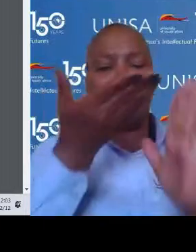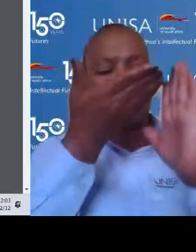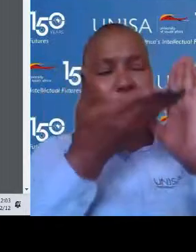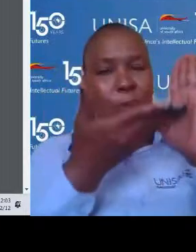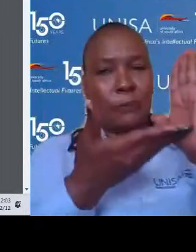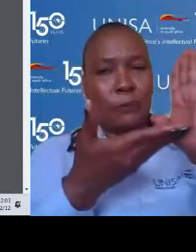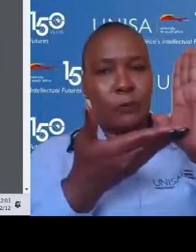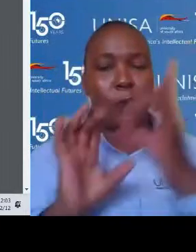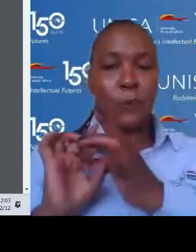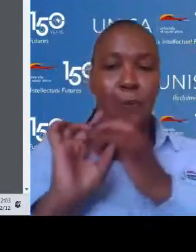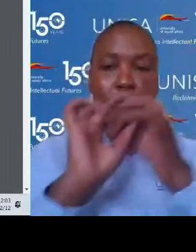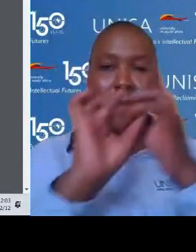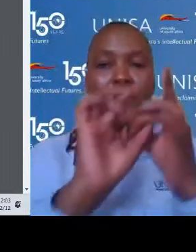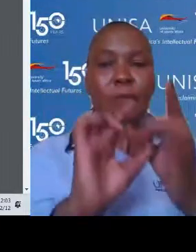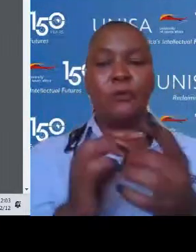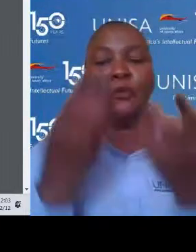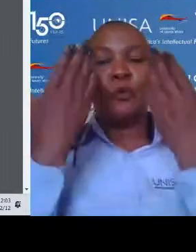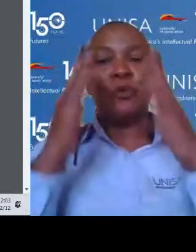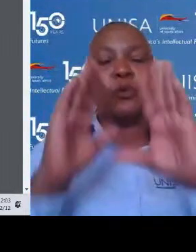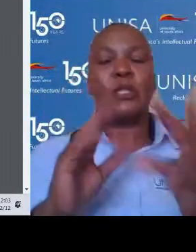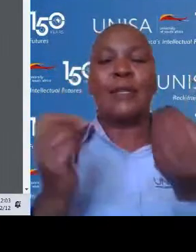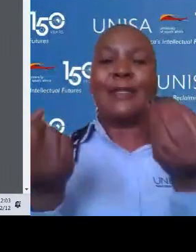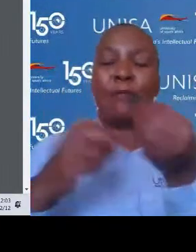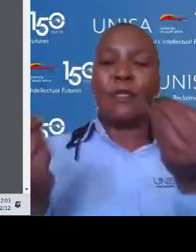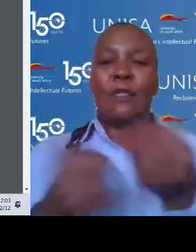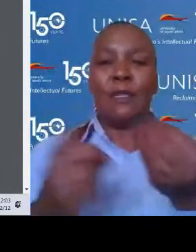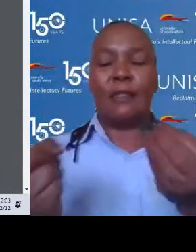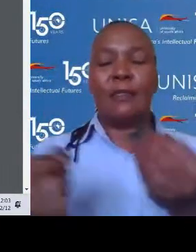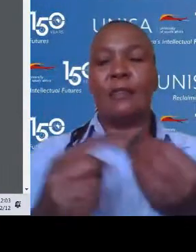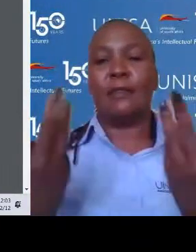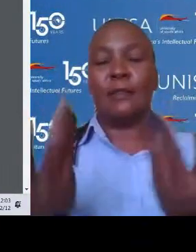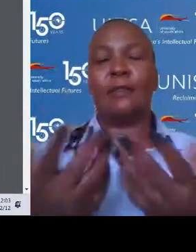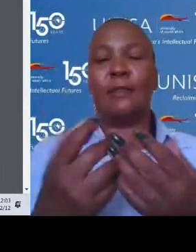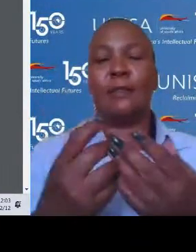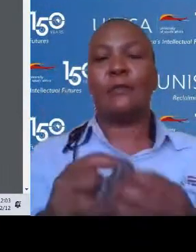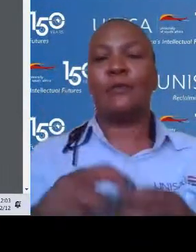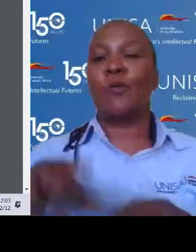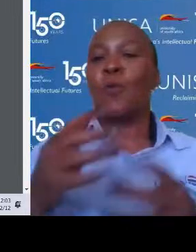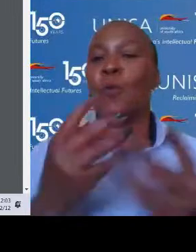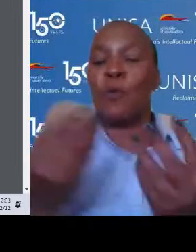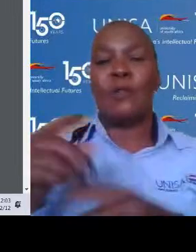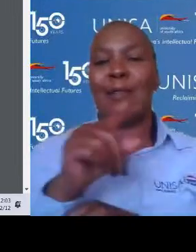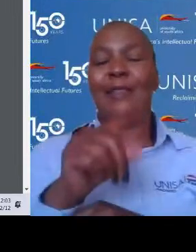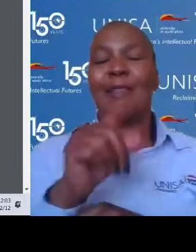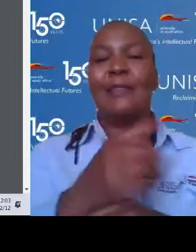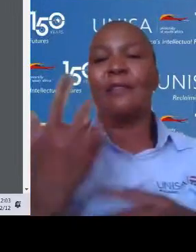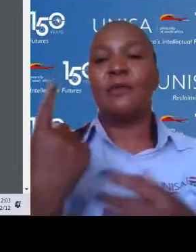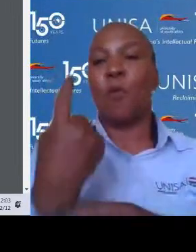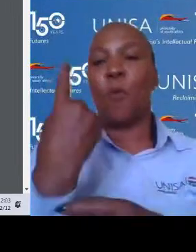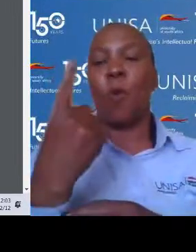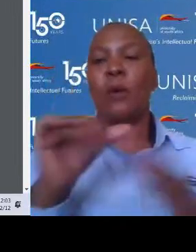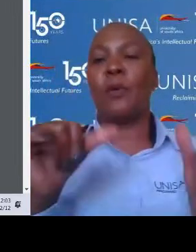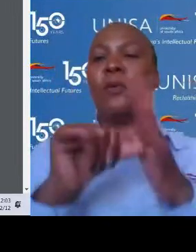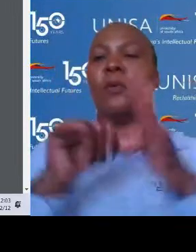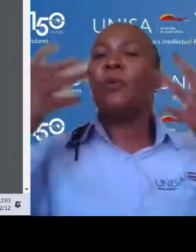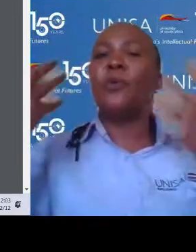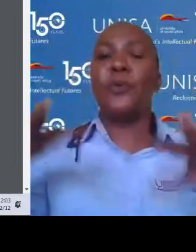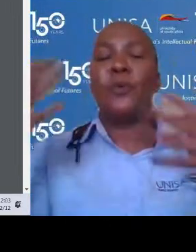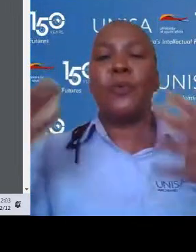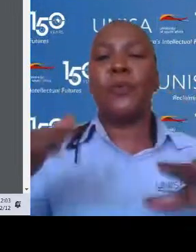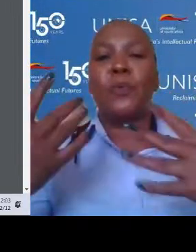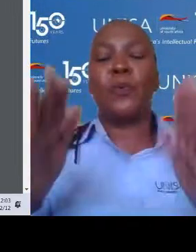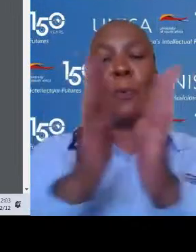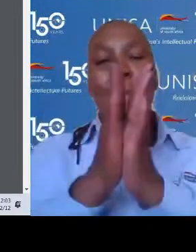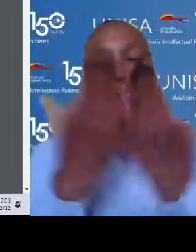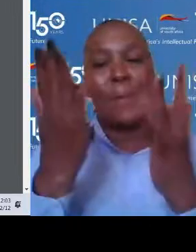Students' Disciplinary Code. Please, and I urge you, and this is one of the most important Bibles